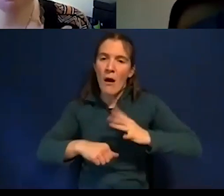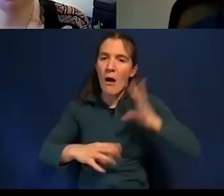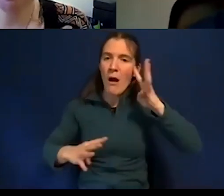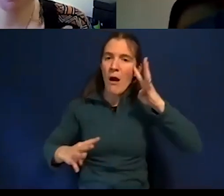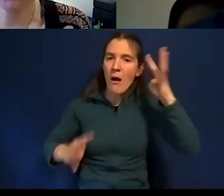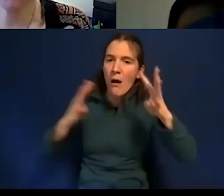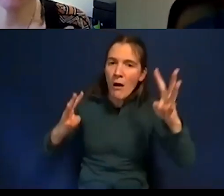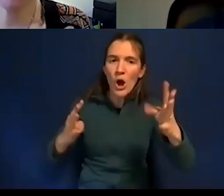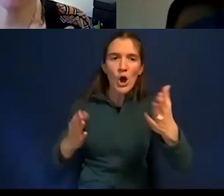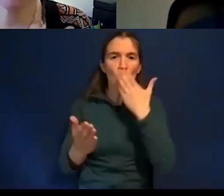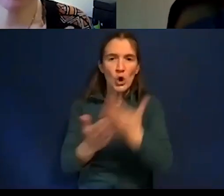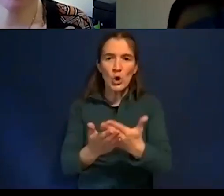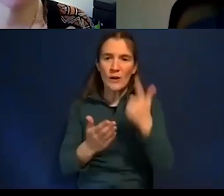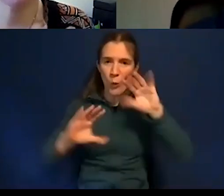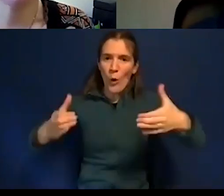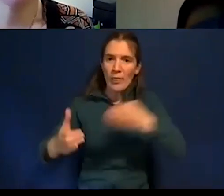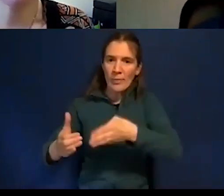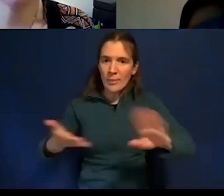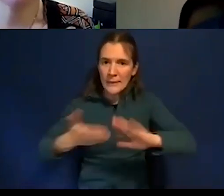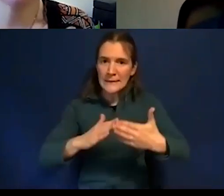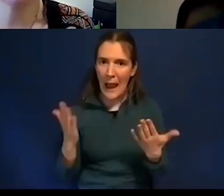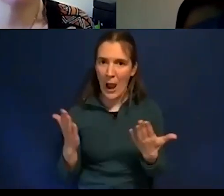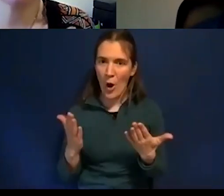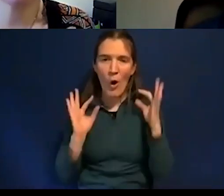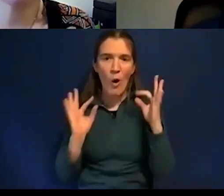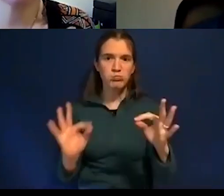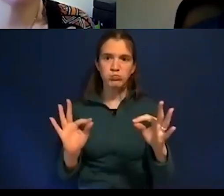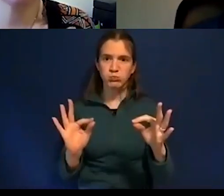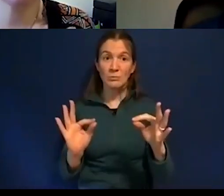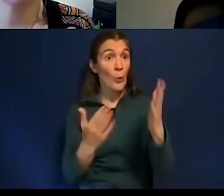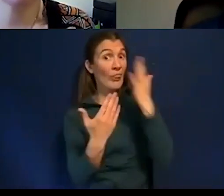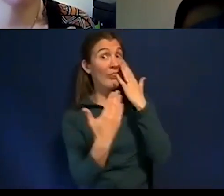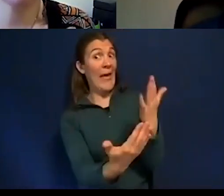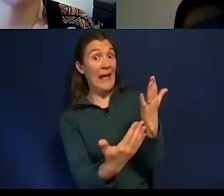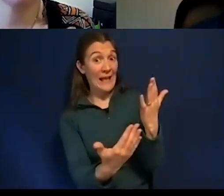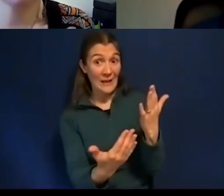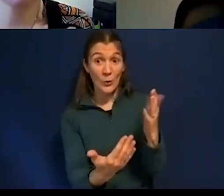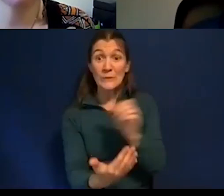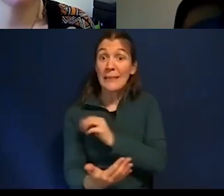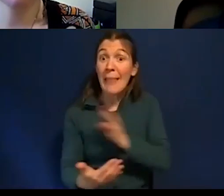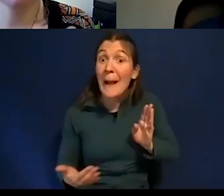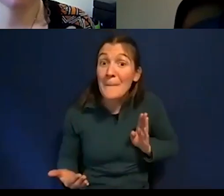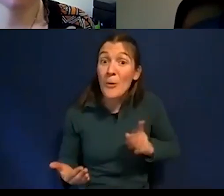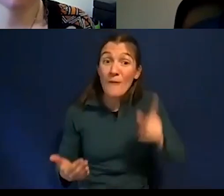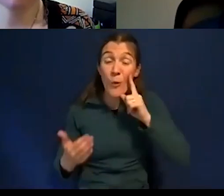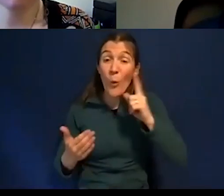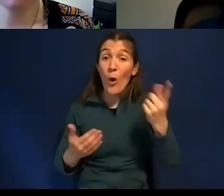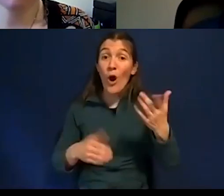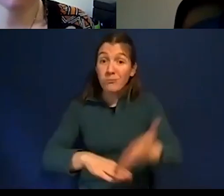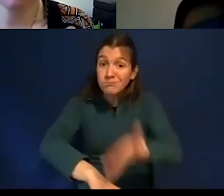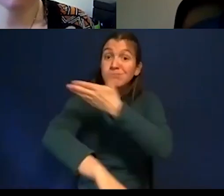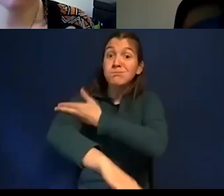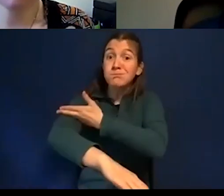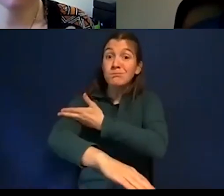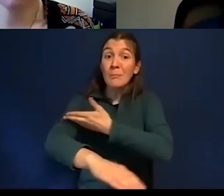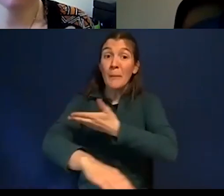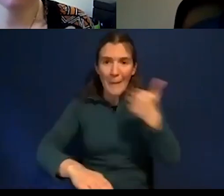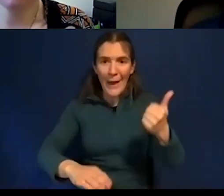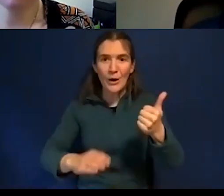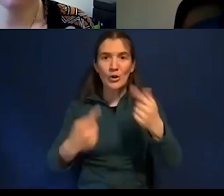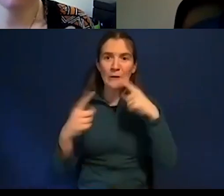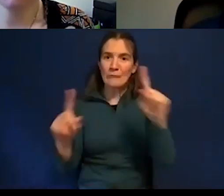and good for Brattleboro. So thank you, Selectboard, for improving that resolution of ours.